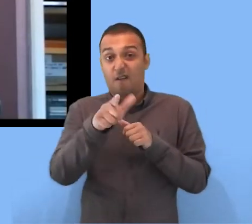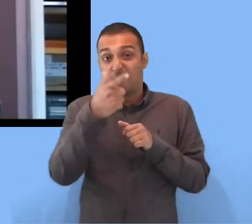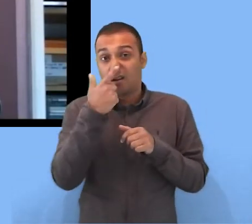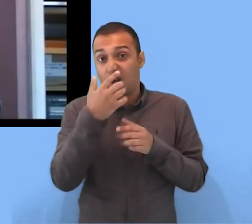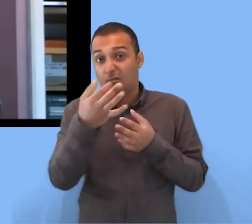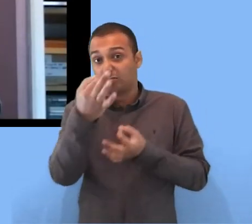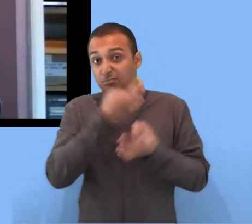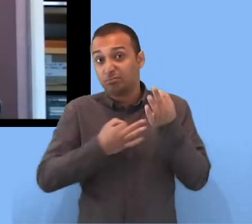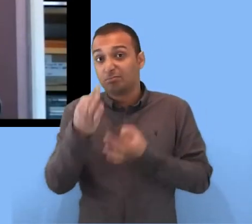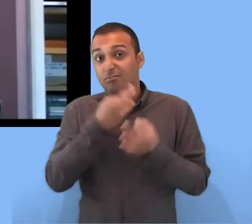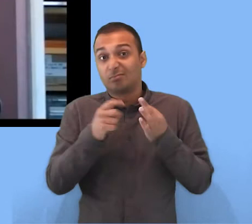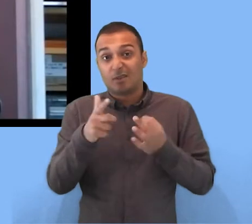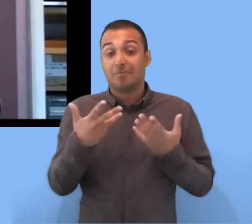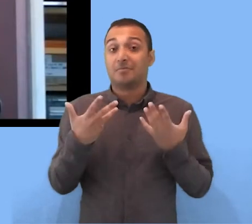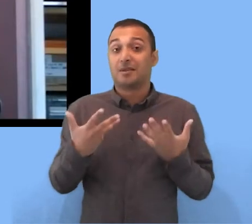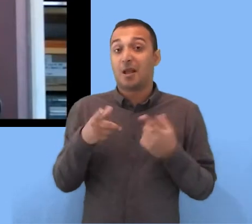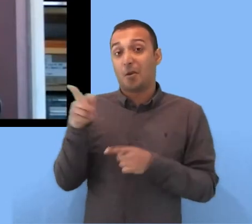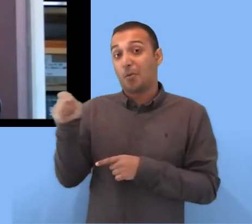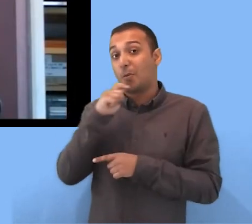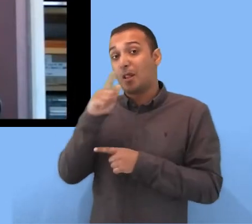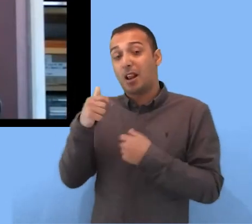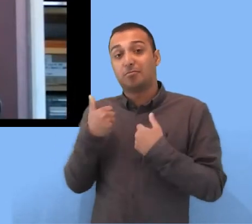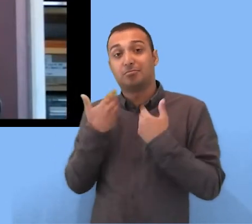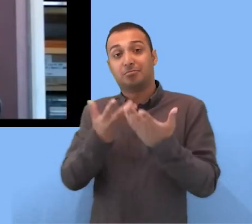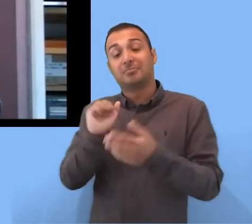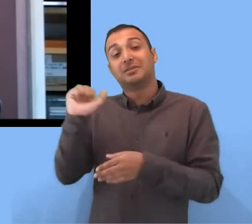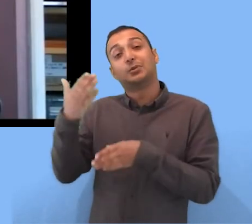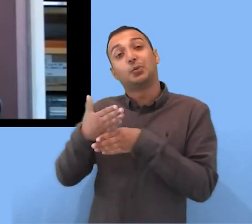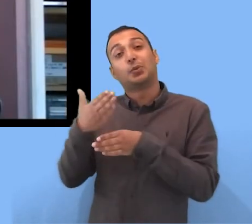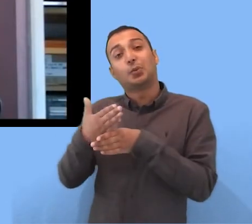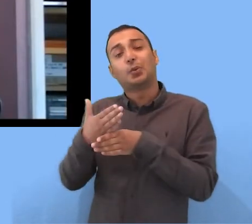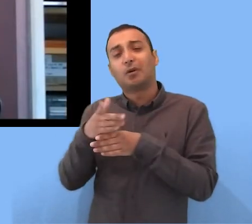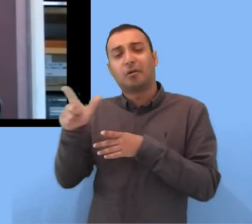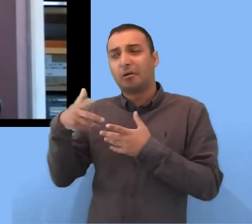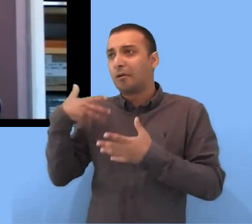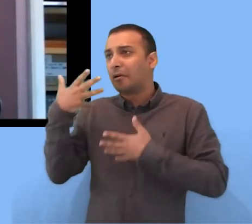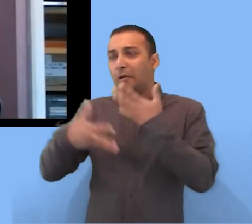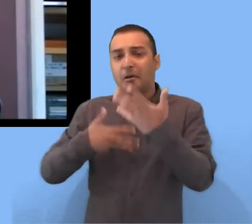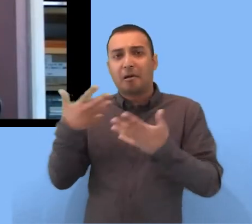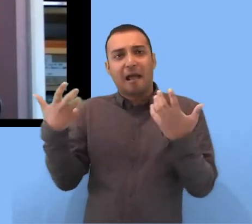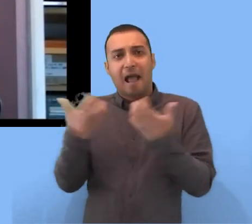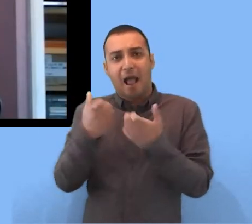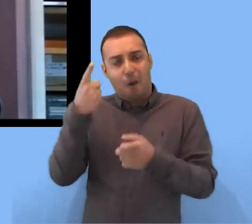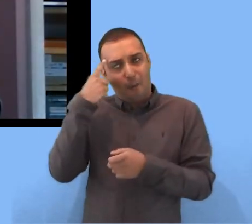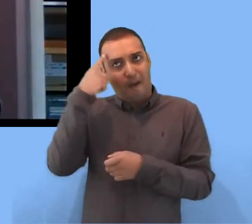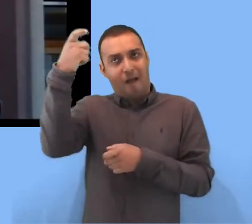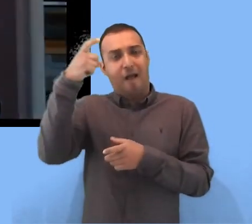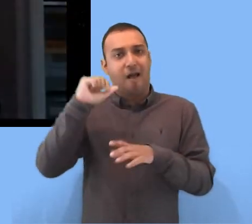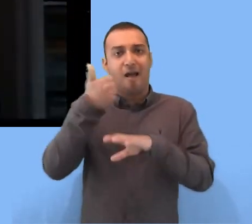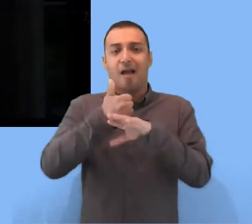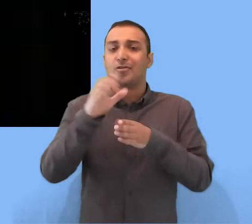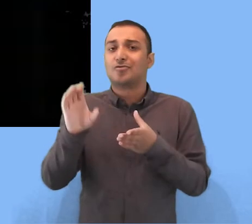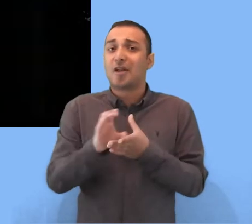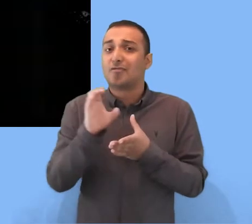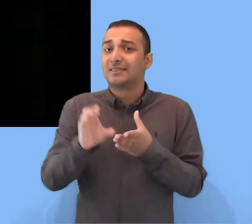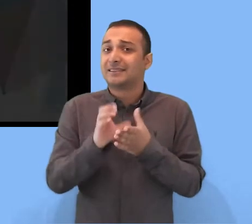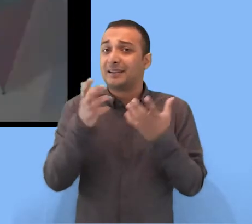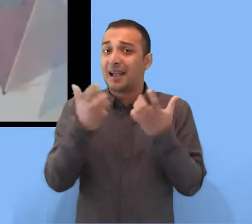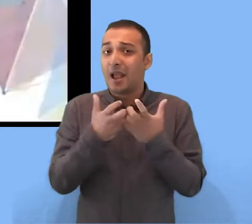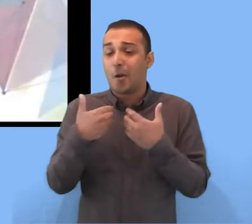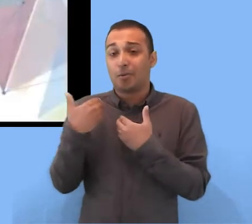bit more about his work and the motivations that led to the birth of Learning with Parents. Over to you, Tom.